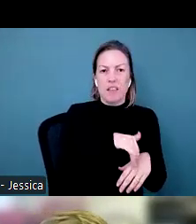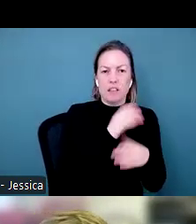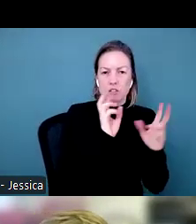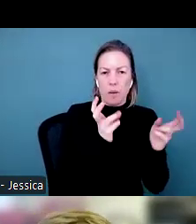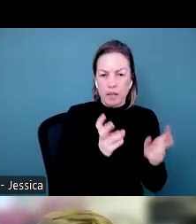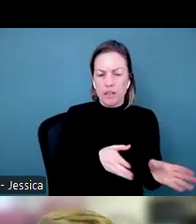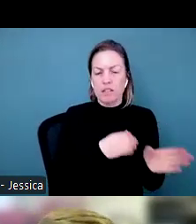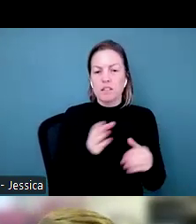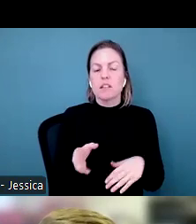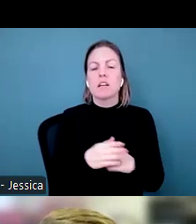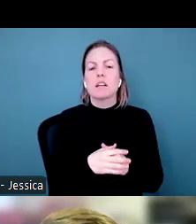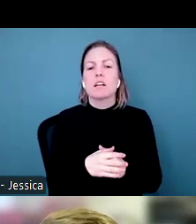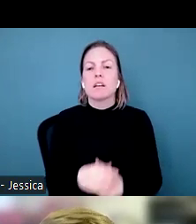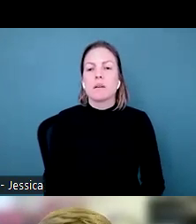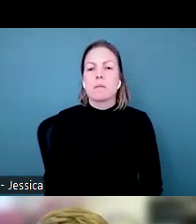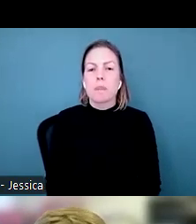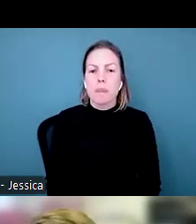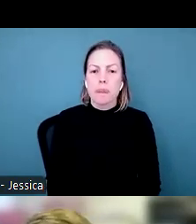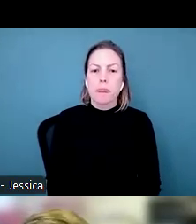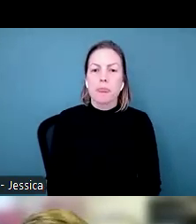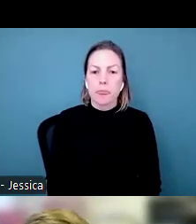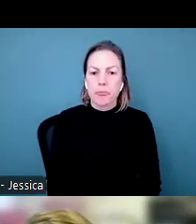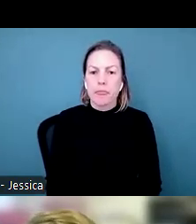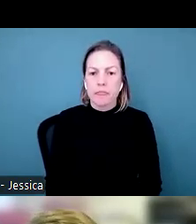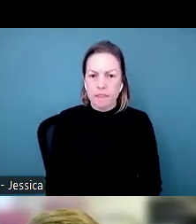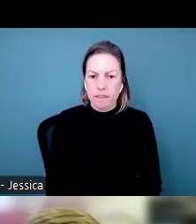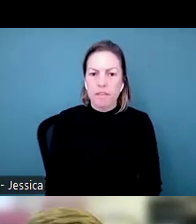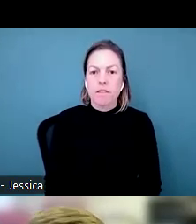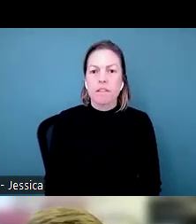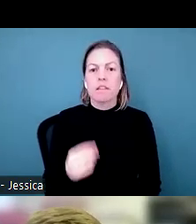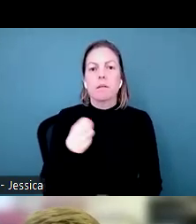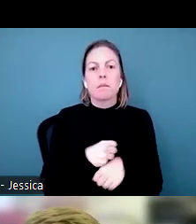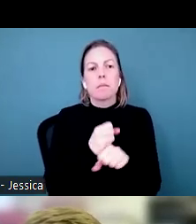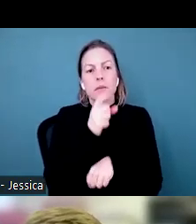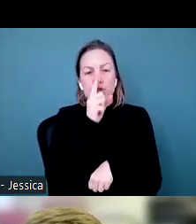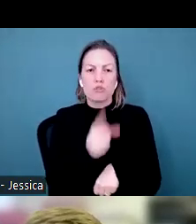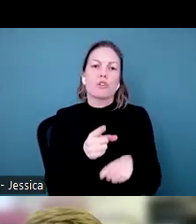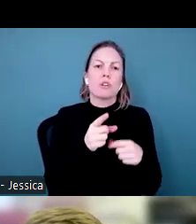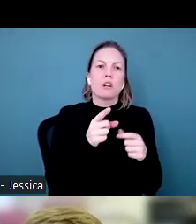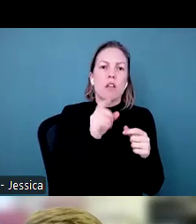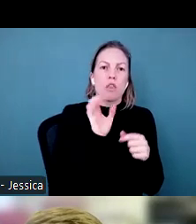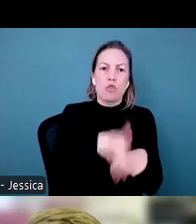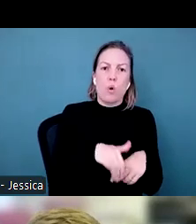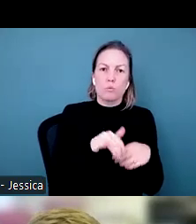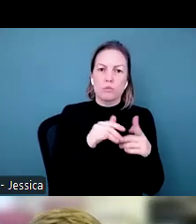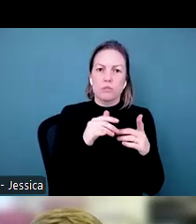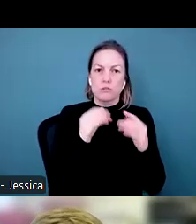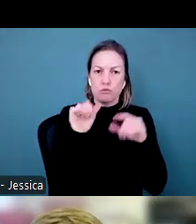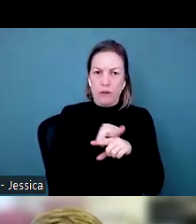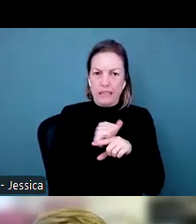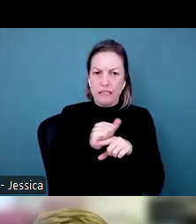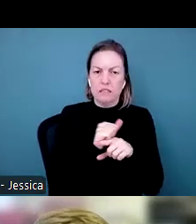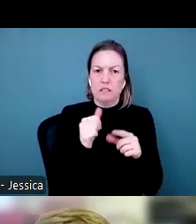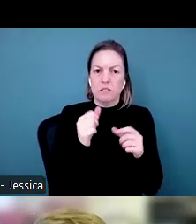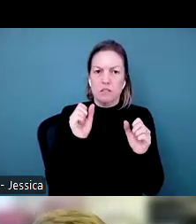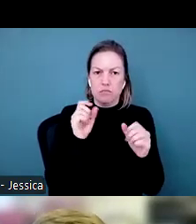our educational materials represent many different learners. This is one of our goals for making sure that